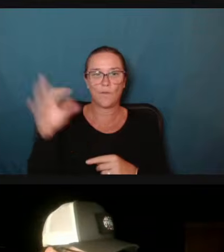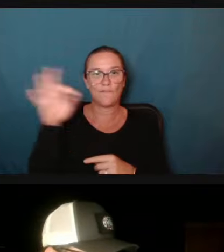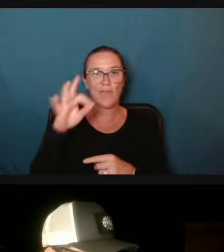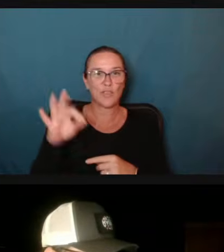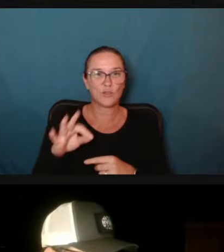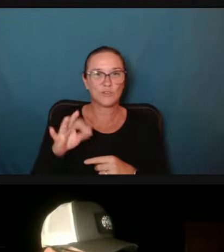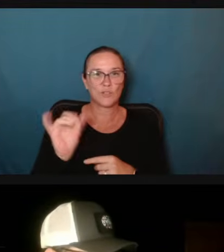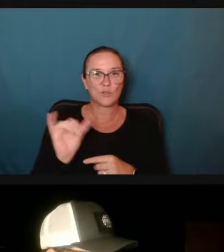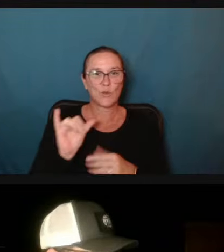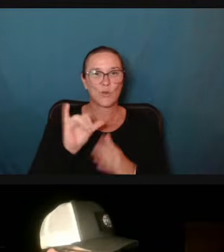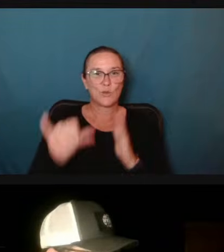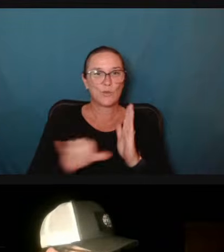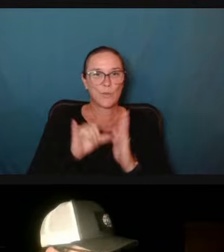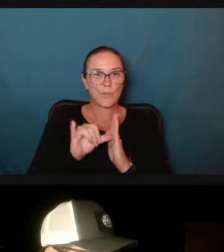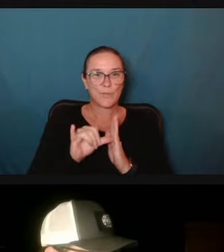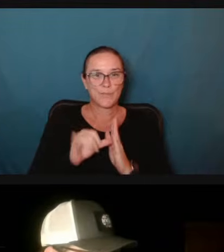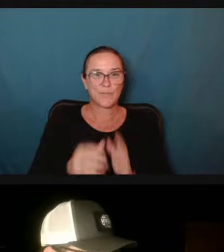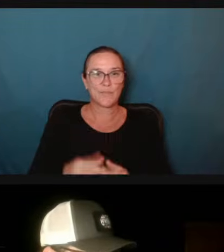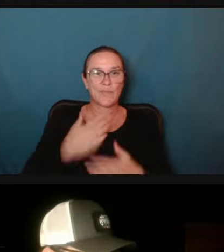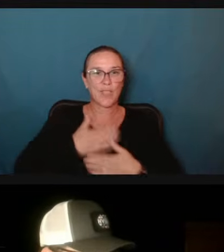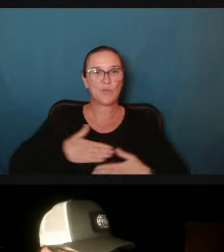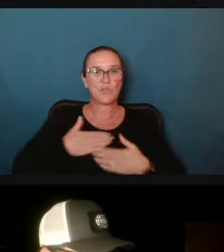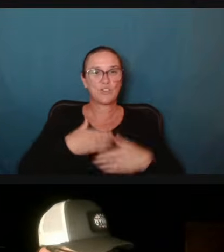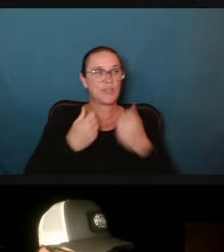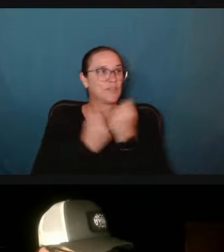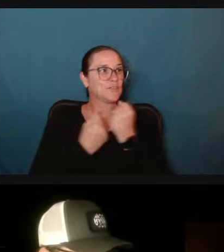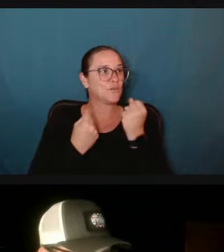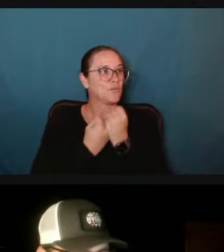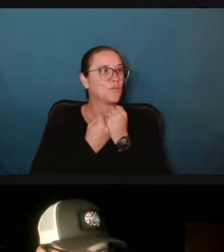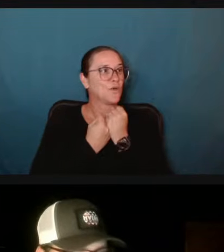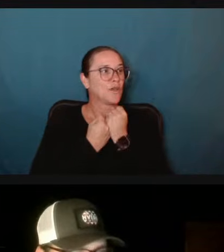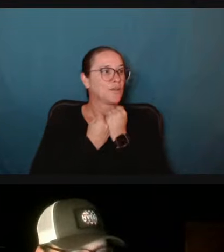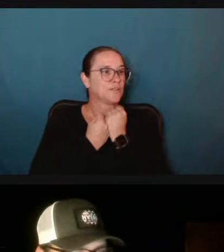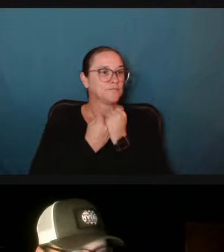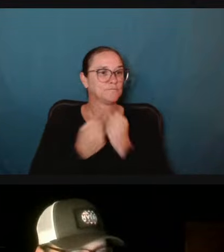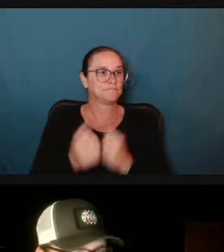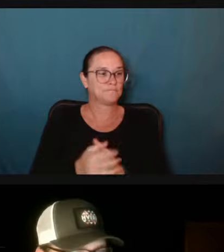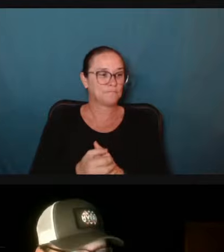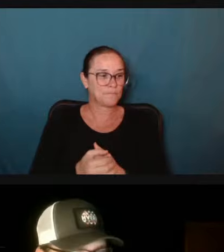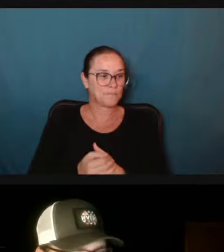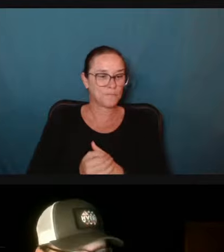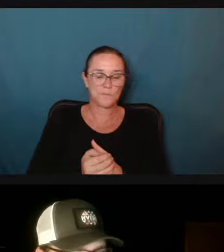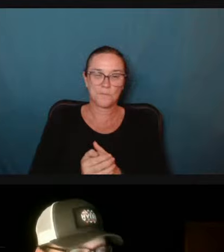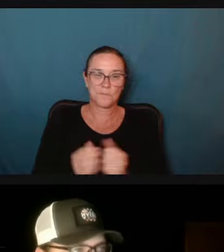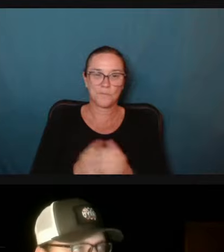as well. Appreciate the support there, and sorry I missed those in the first round.